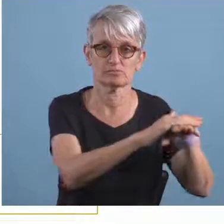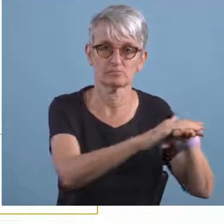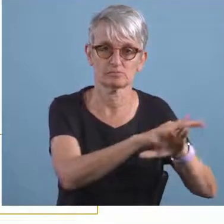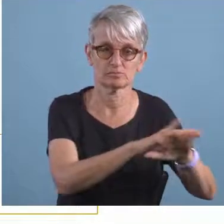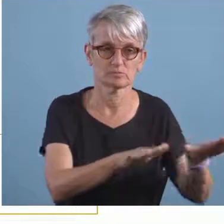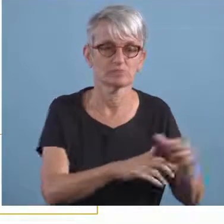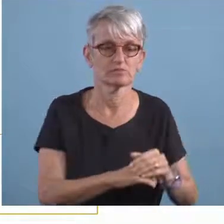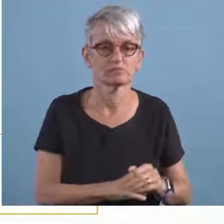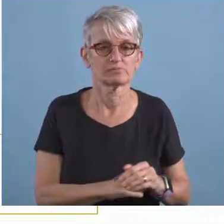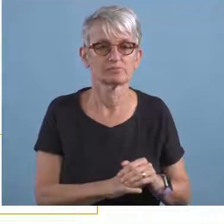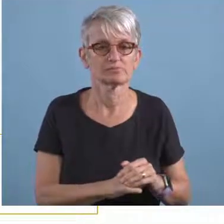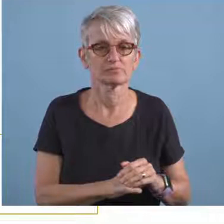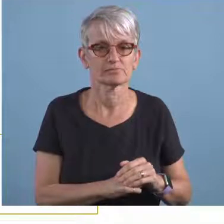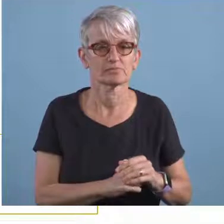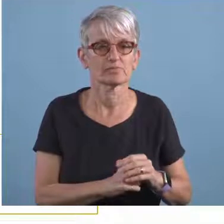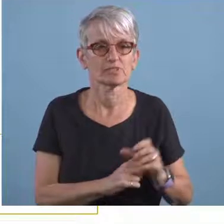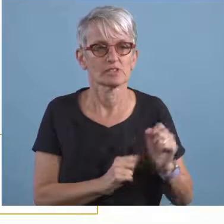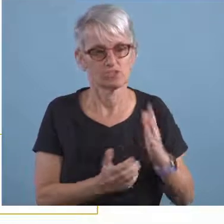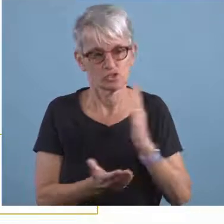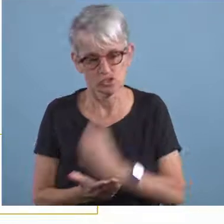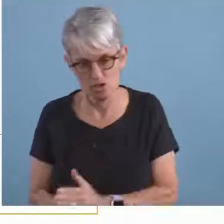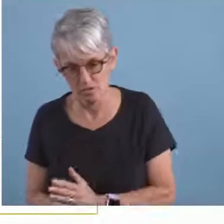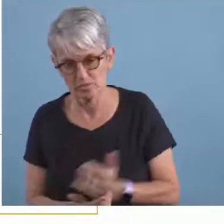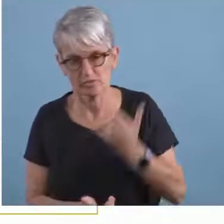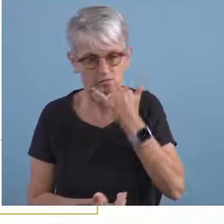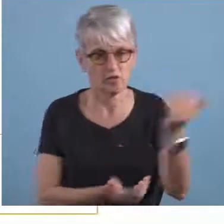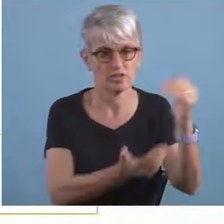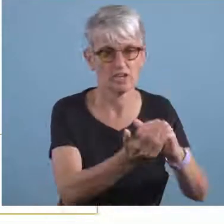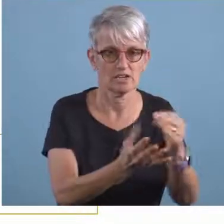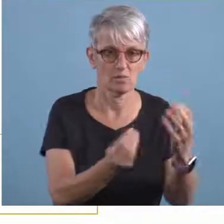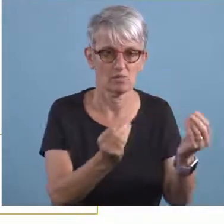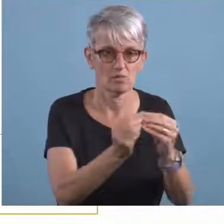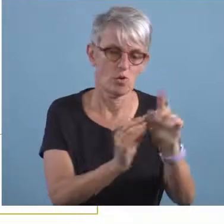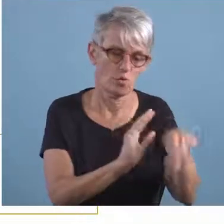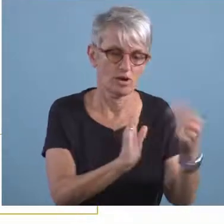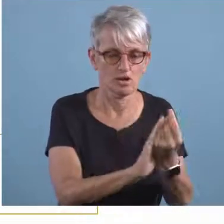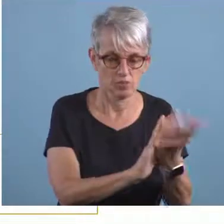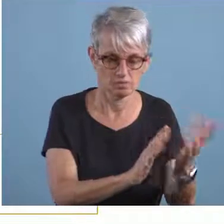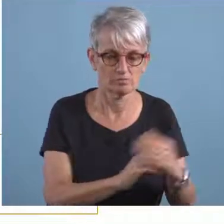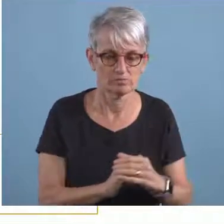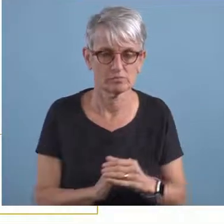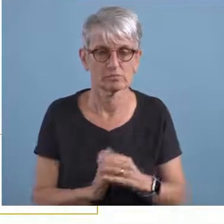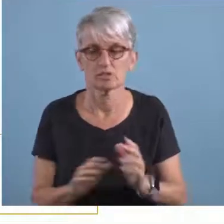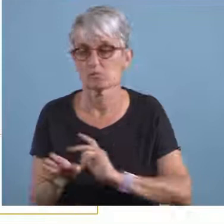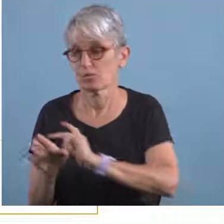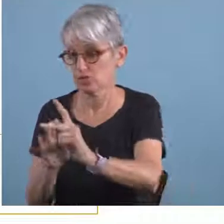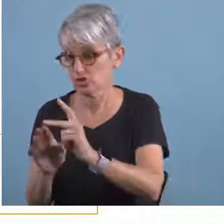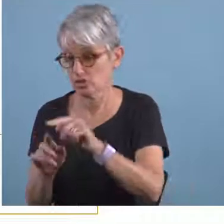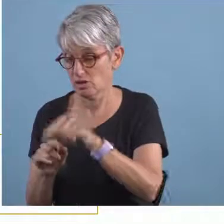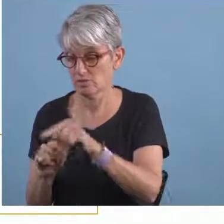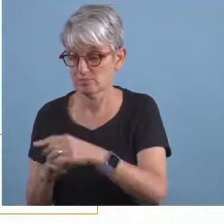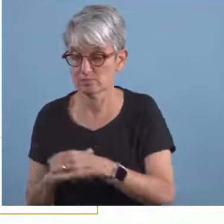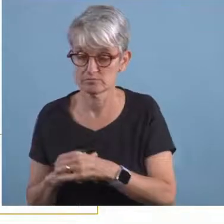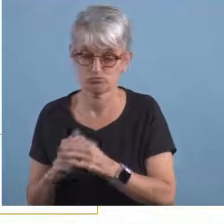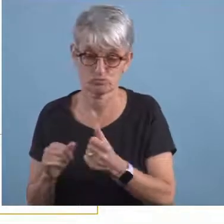your session is over. You would have to stop and call back if you wanted to do an hour session. The professional version, you